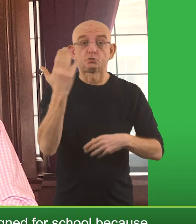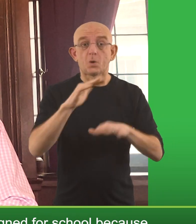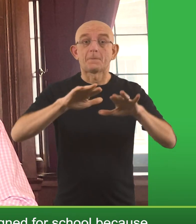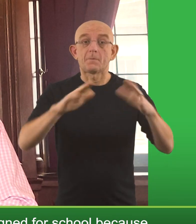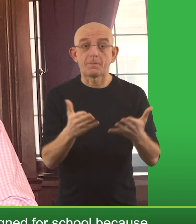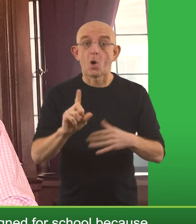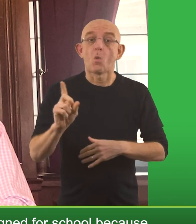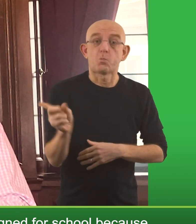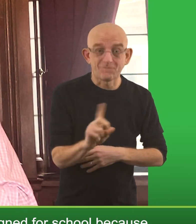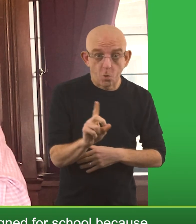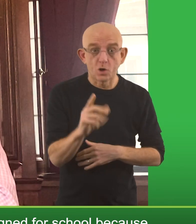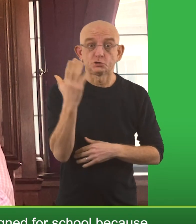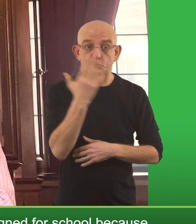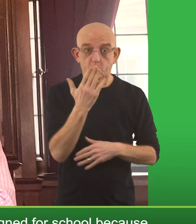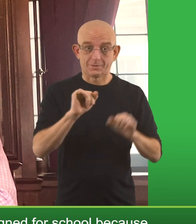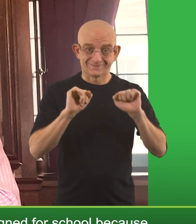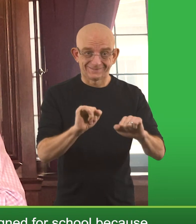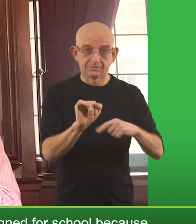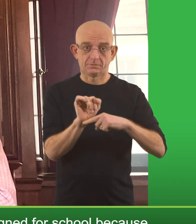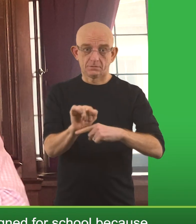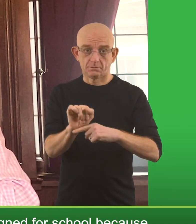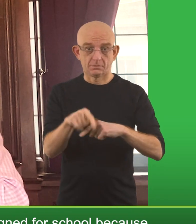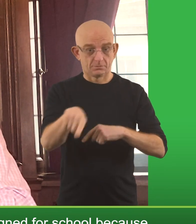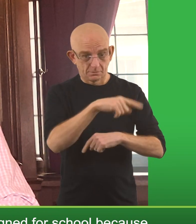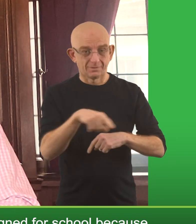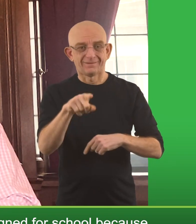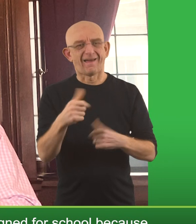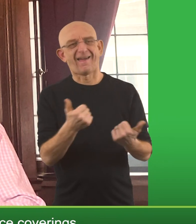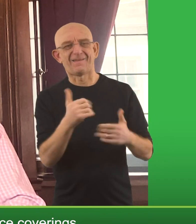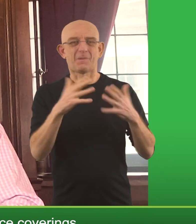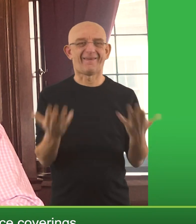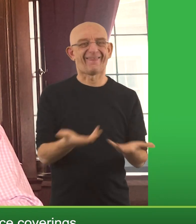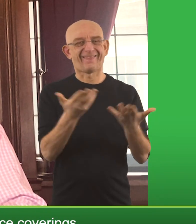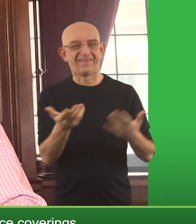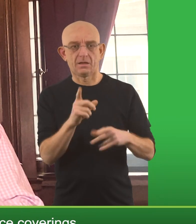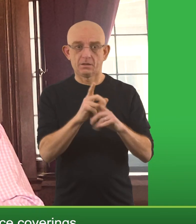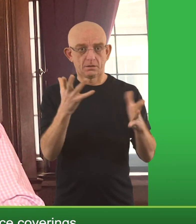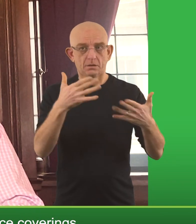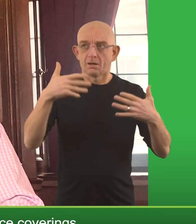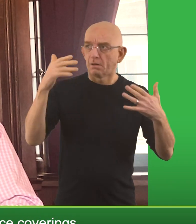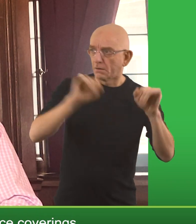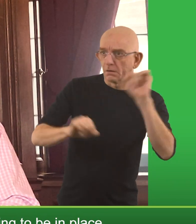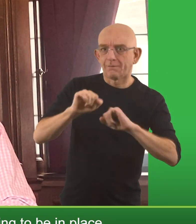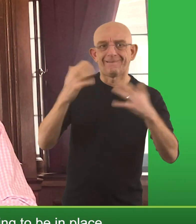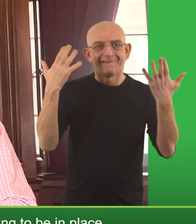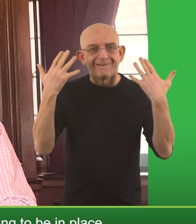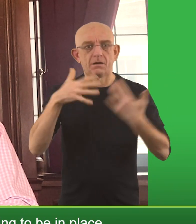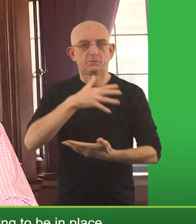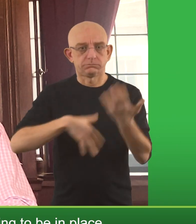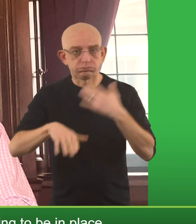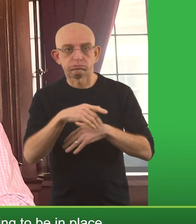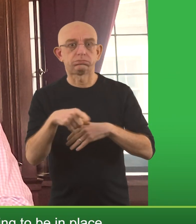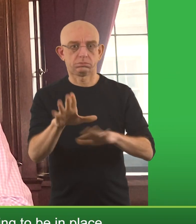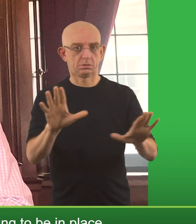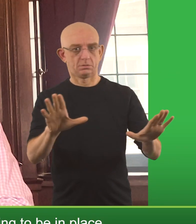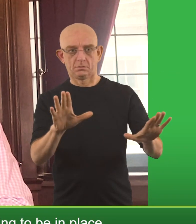designed for school because all of the protective measures that are in place around that, like ventilation, extra cleaning, face coverings, it's highly unlikely that